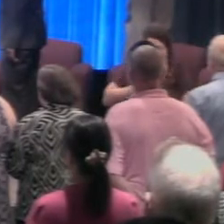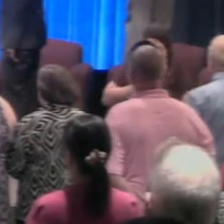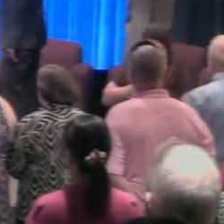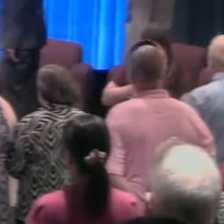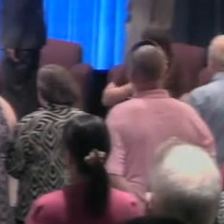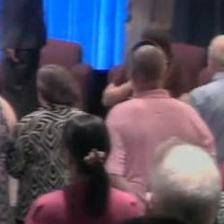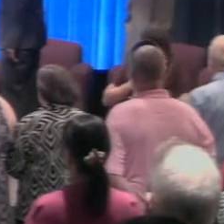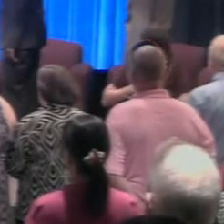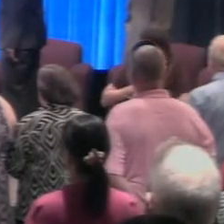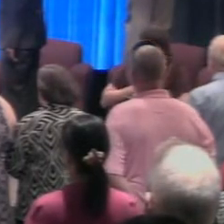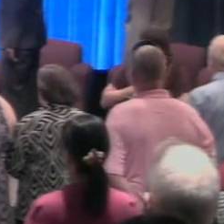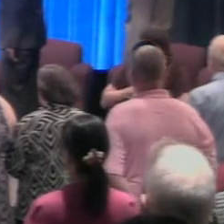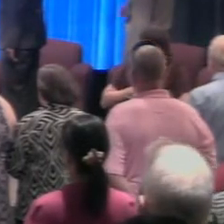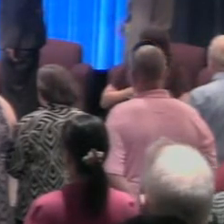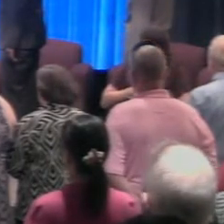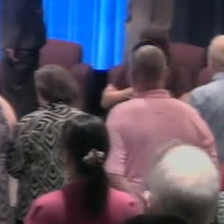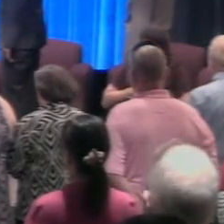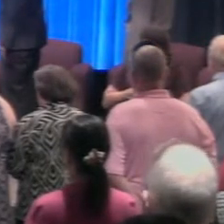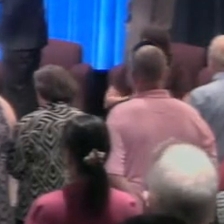brave?